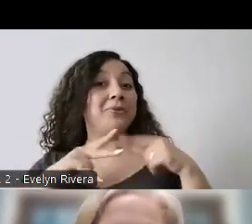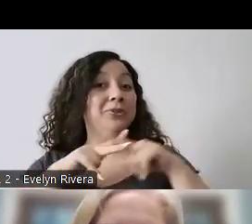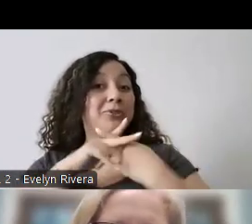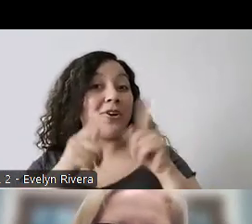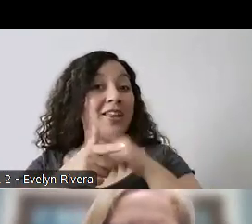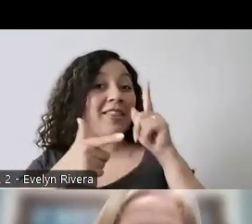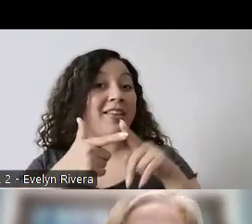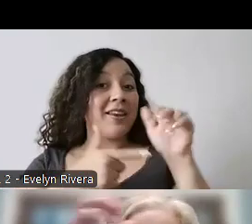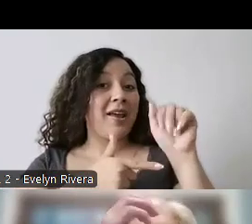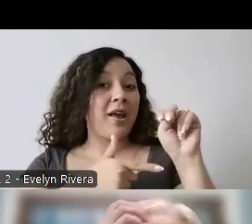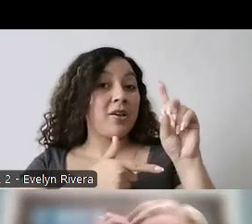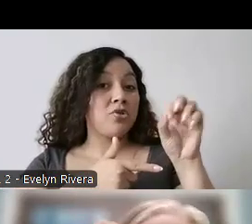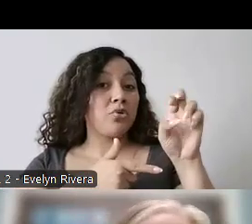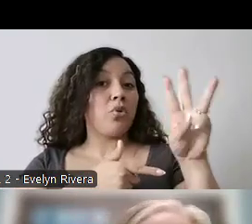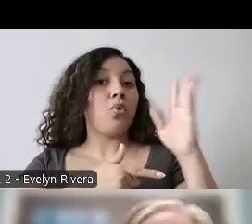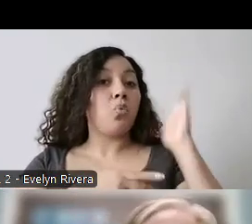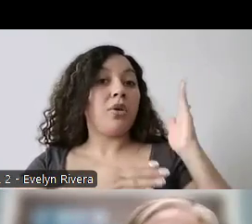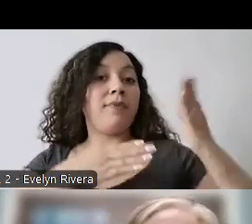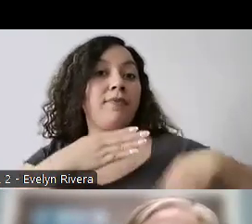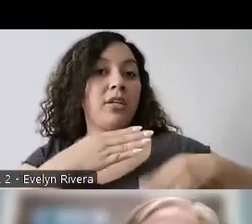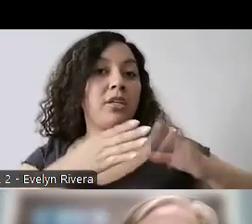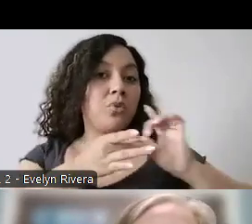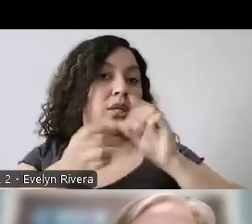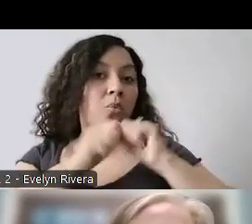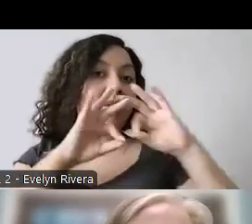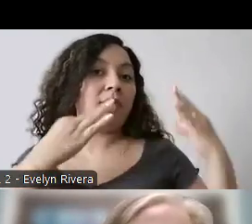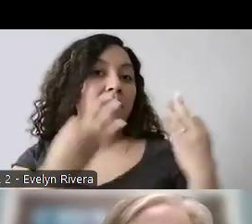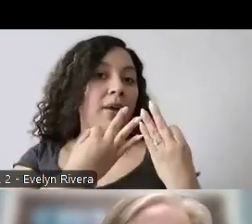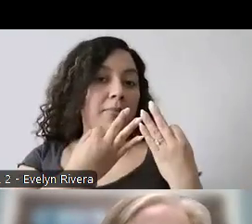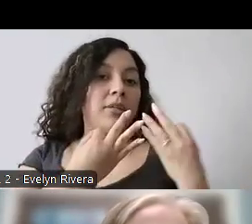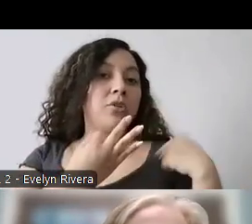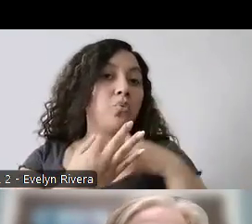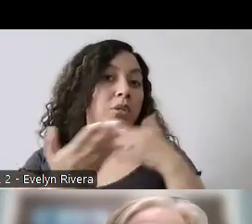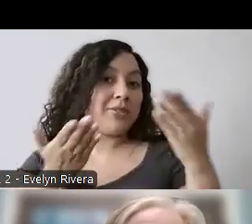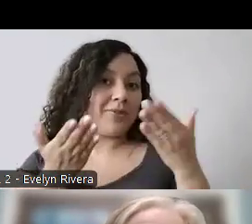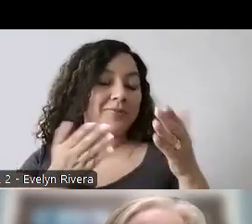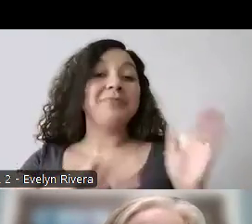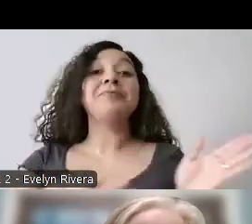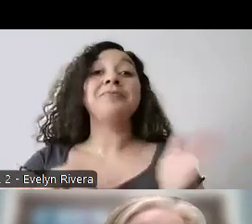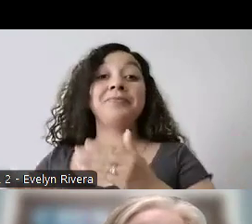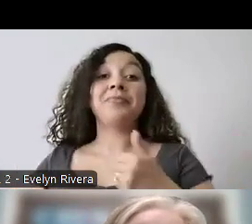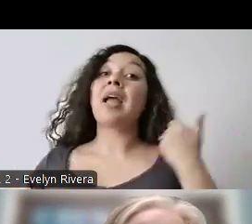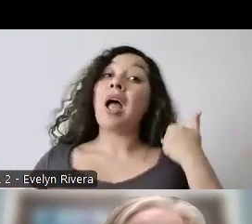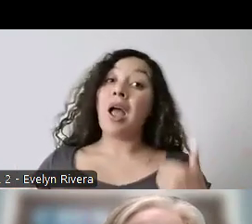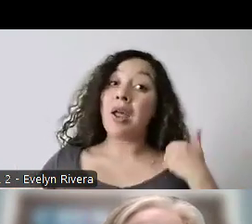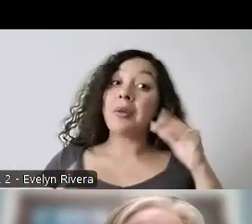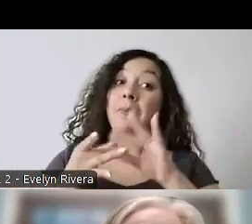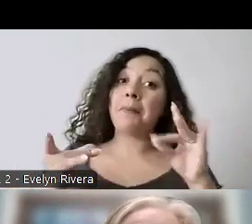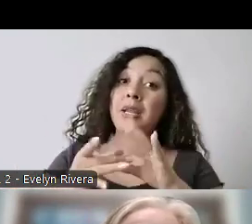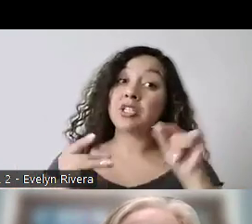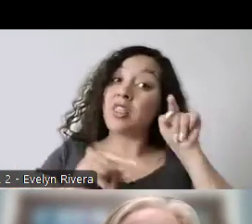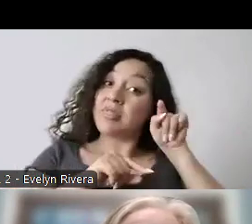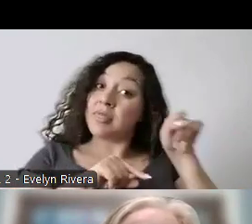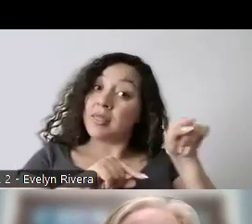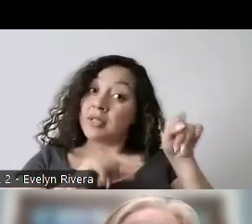finish with bills that have relevance for the families that we serve. I mentioned this one when we